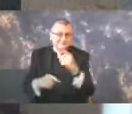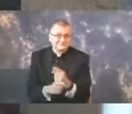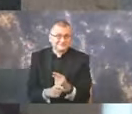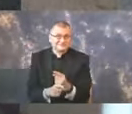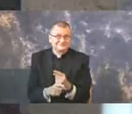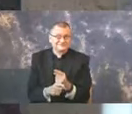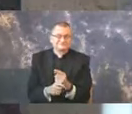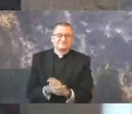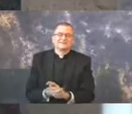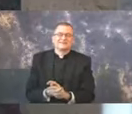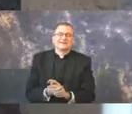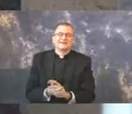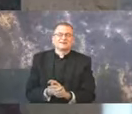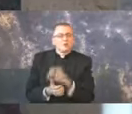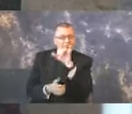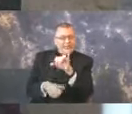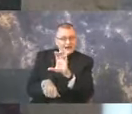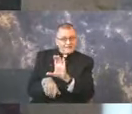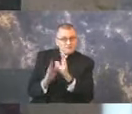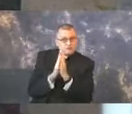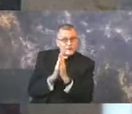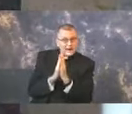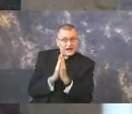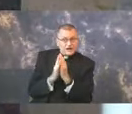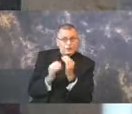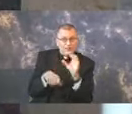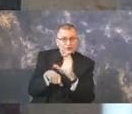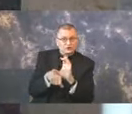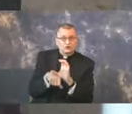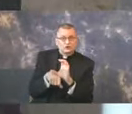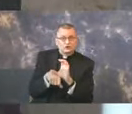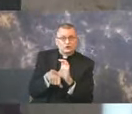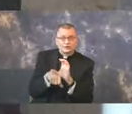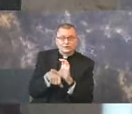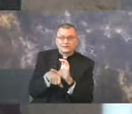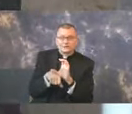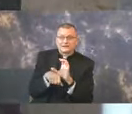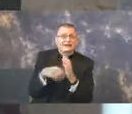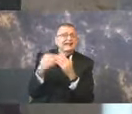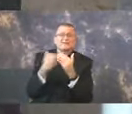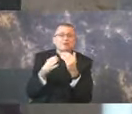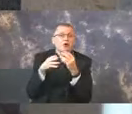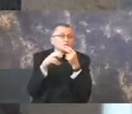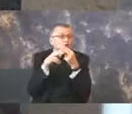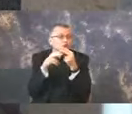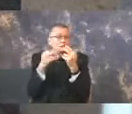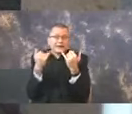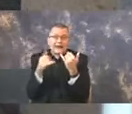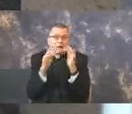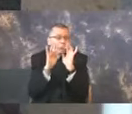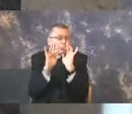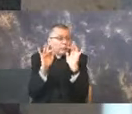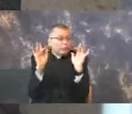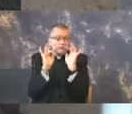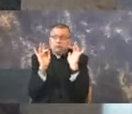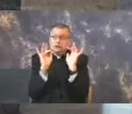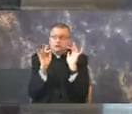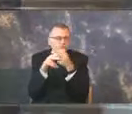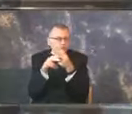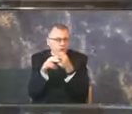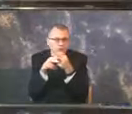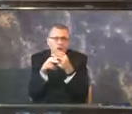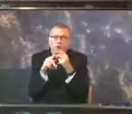Even the prayer of the church, when it is temporarily before an empty horizon, even then there's always the presence of the